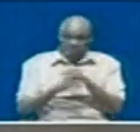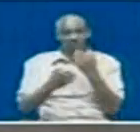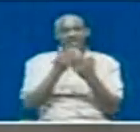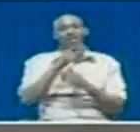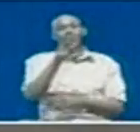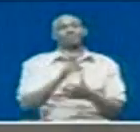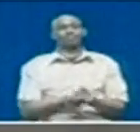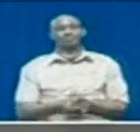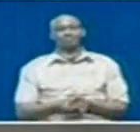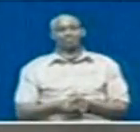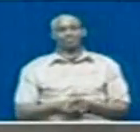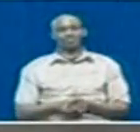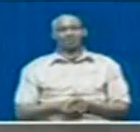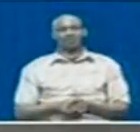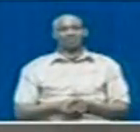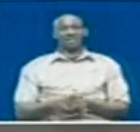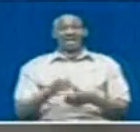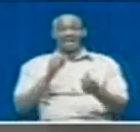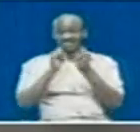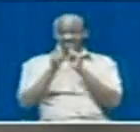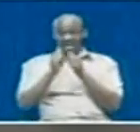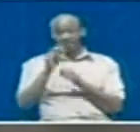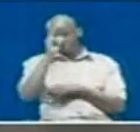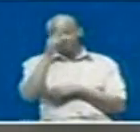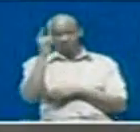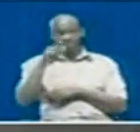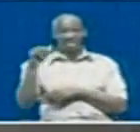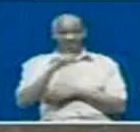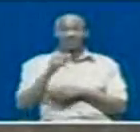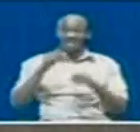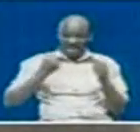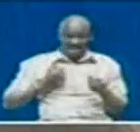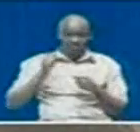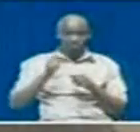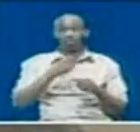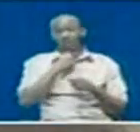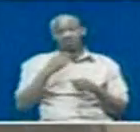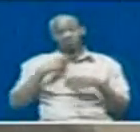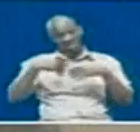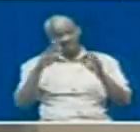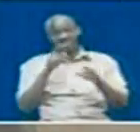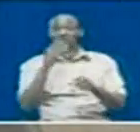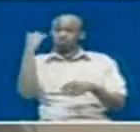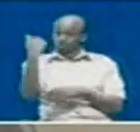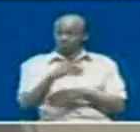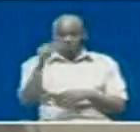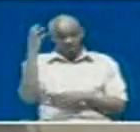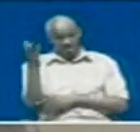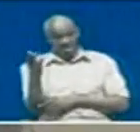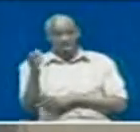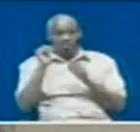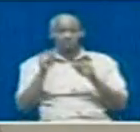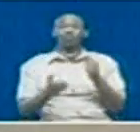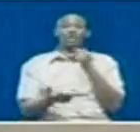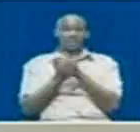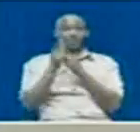it. The Kasarani police say any girl who changes her mind and wants to abandon the journey to Saudi Arabia will be